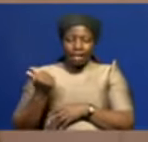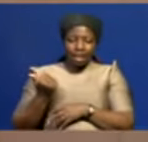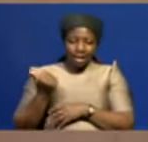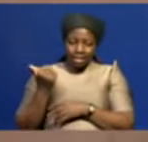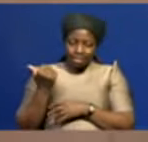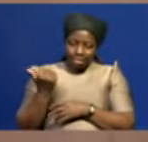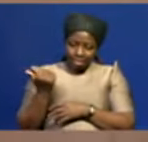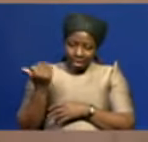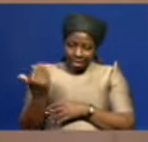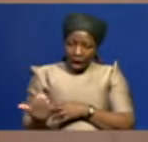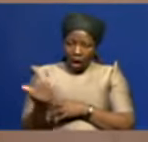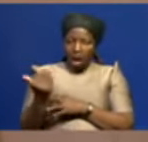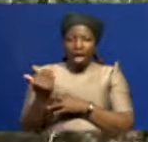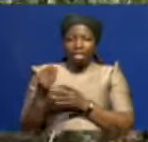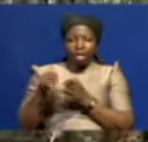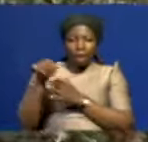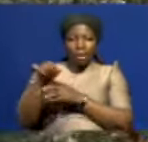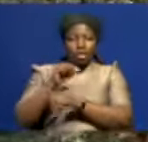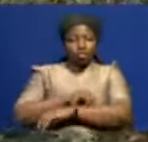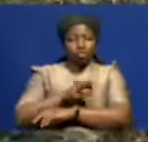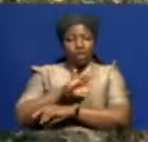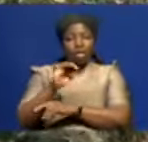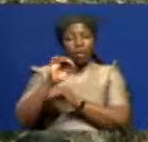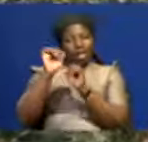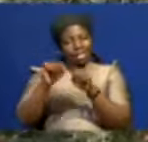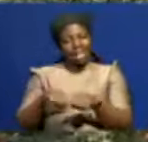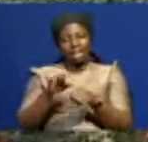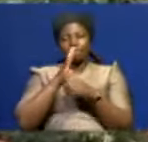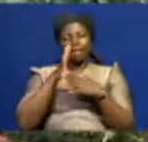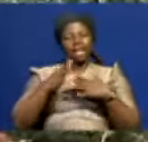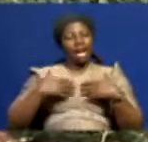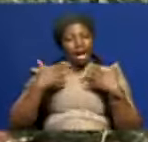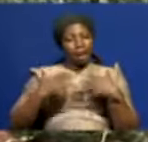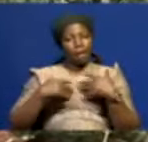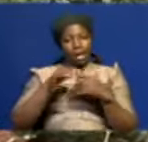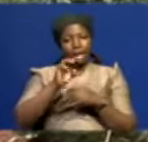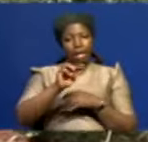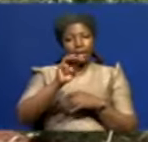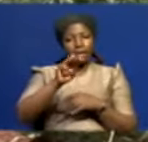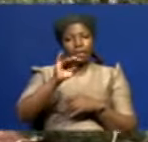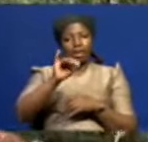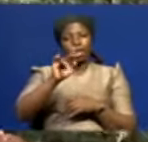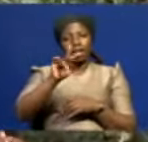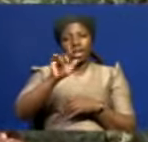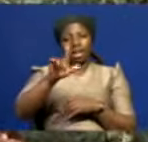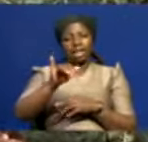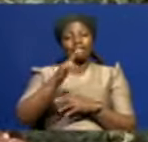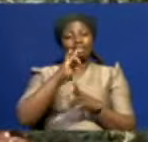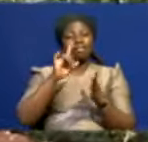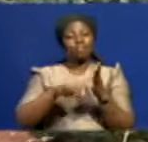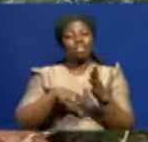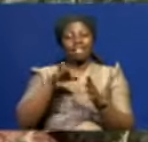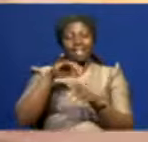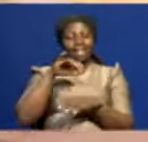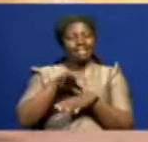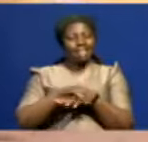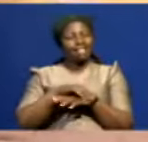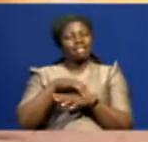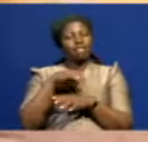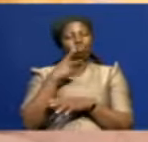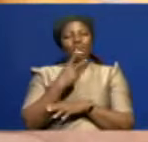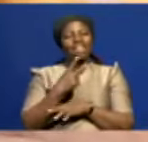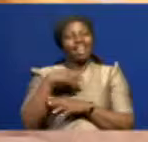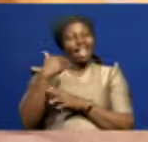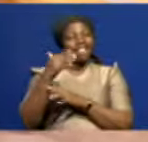fees, tungefurahi sana. Mwikali Muema, the wife, revealed that she earns only 200 shillings per day and is unable to